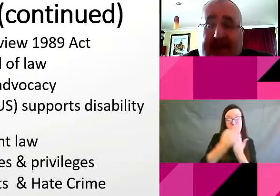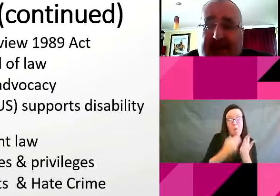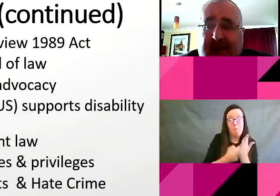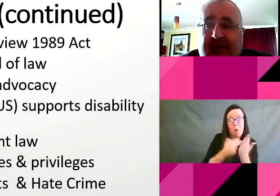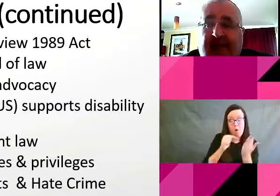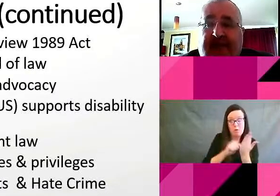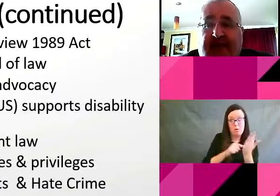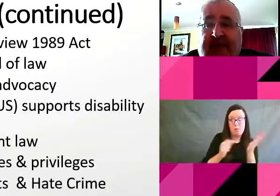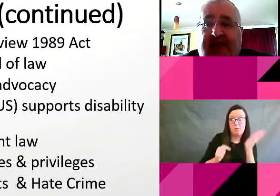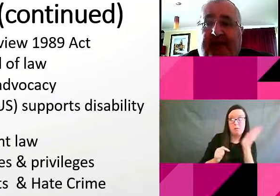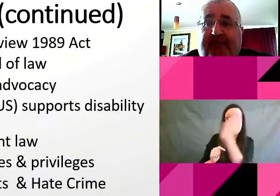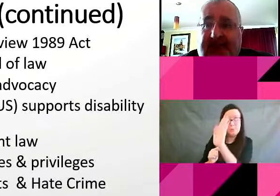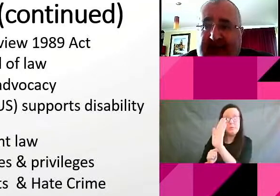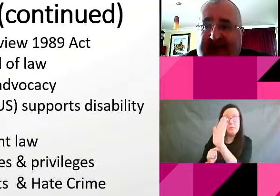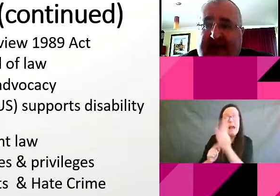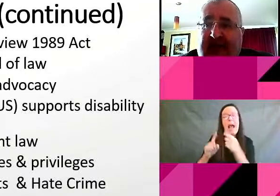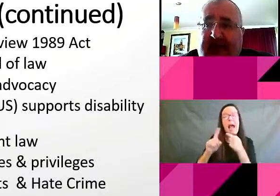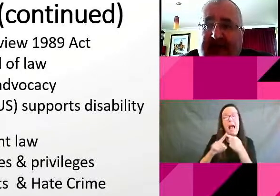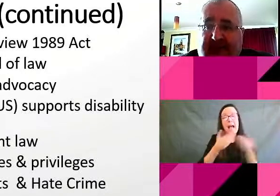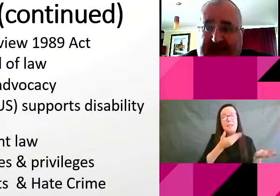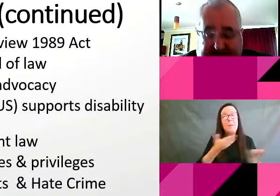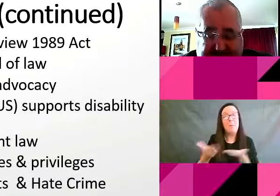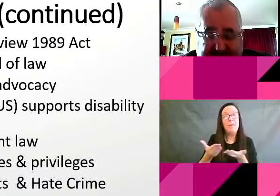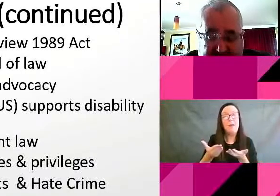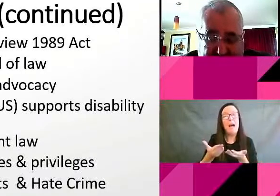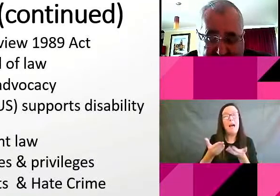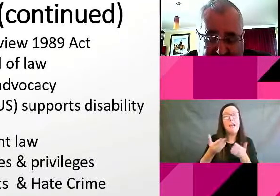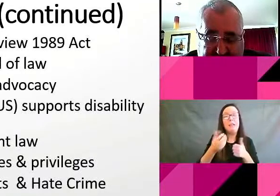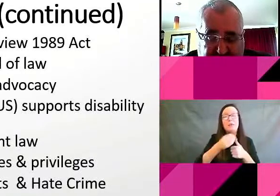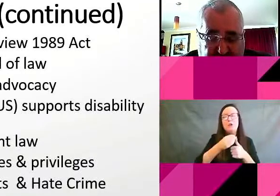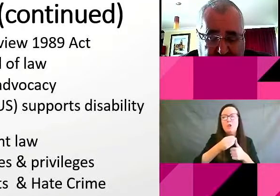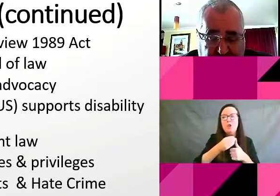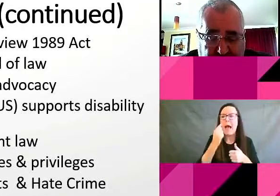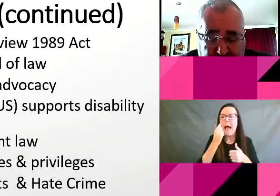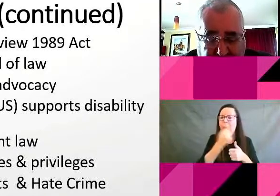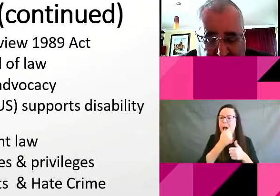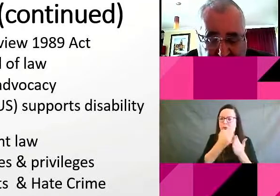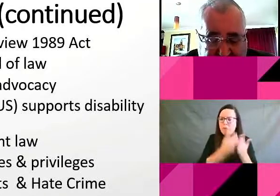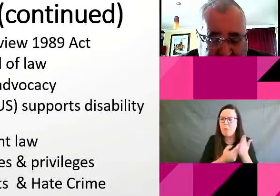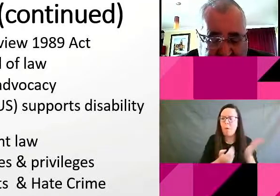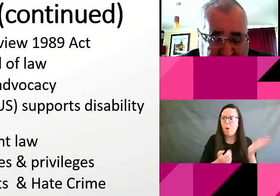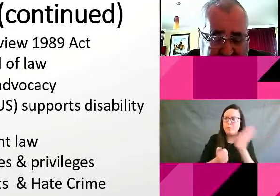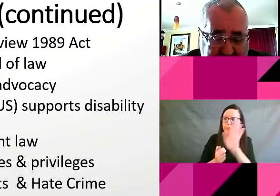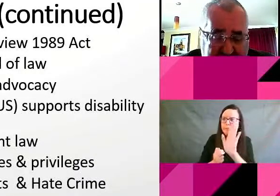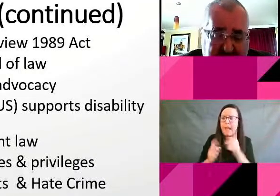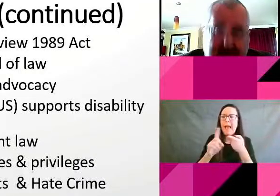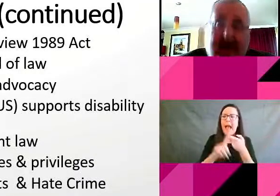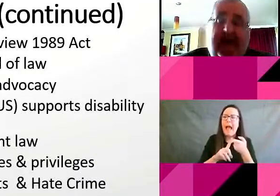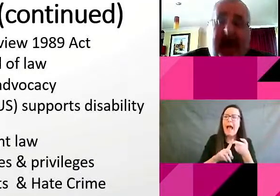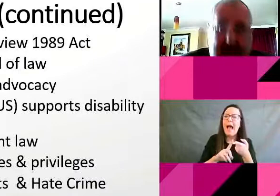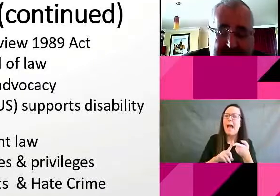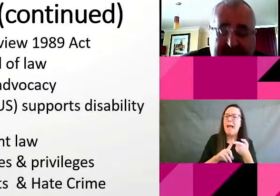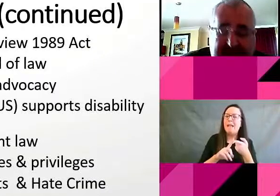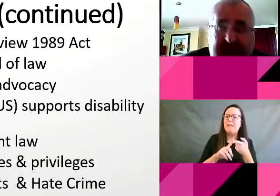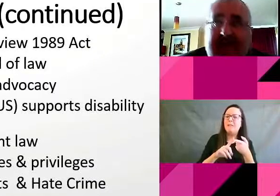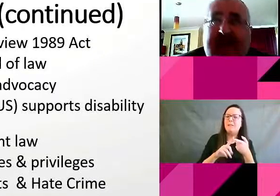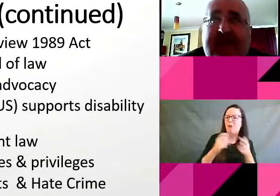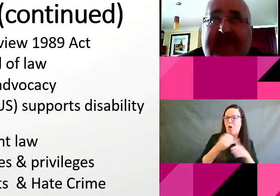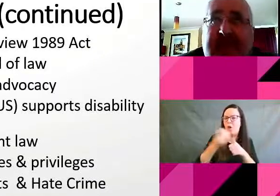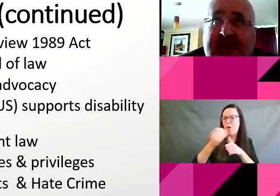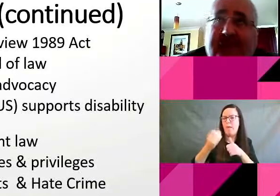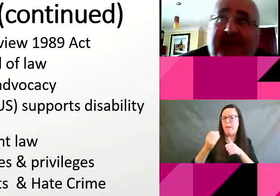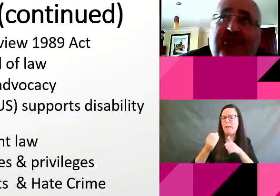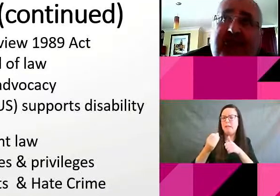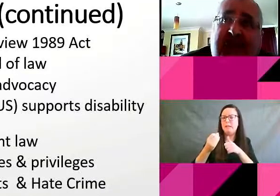an example for the other protected characteristics to follow in time.